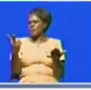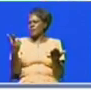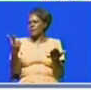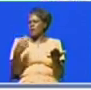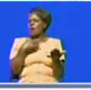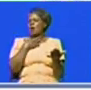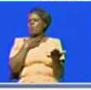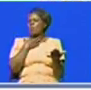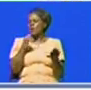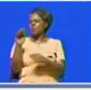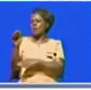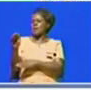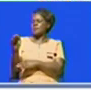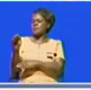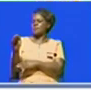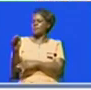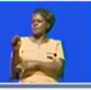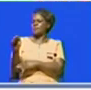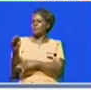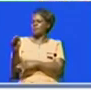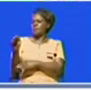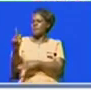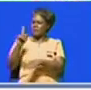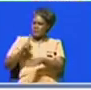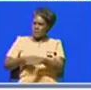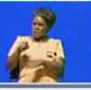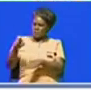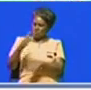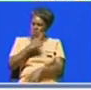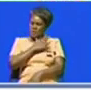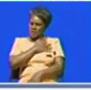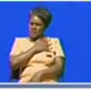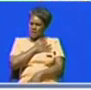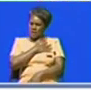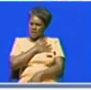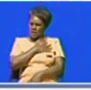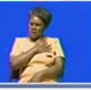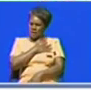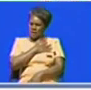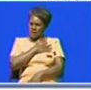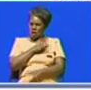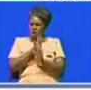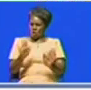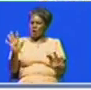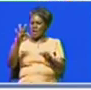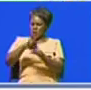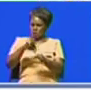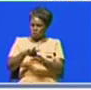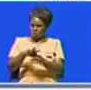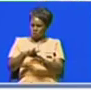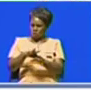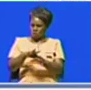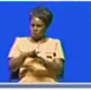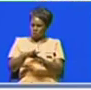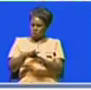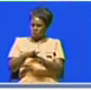really want to pose this question to you. When you as NASA, the coalition of NASA, says there will be no elections, how are